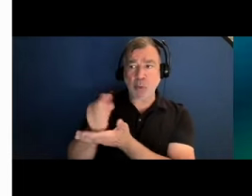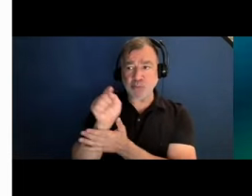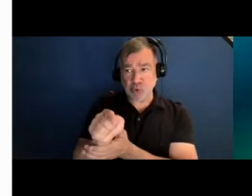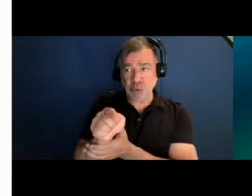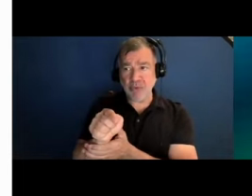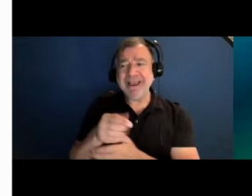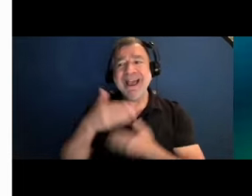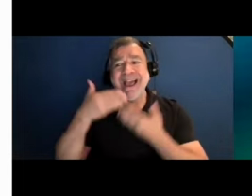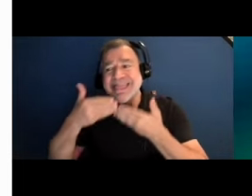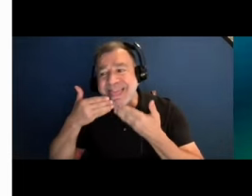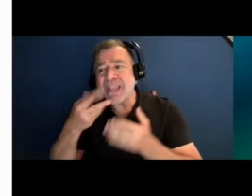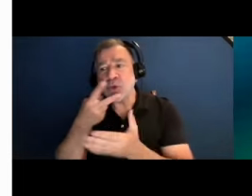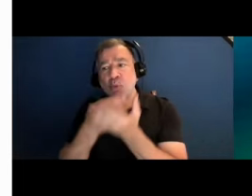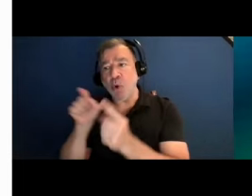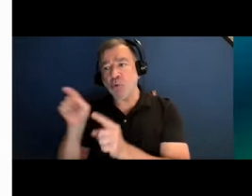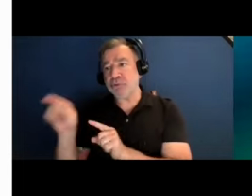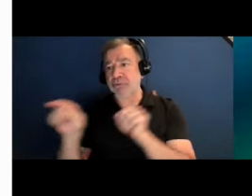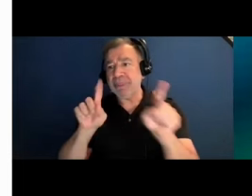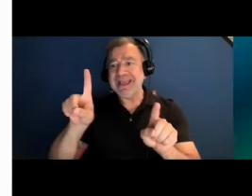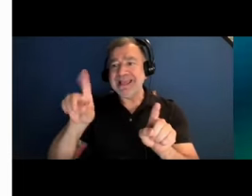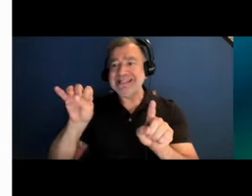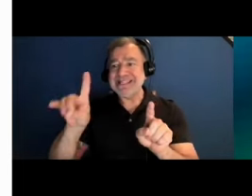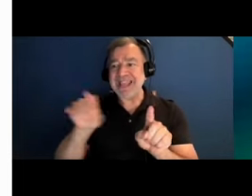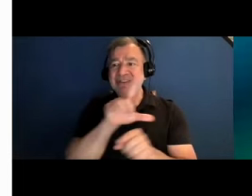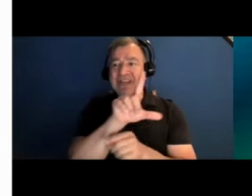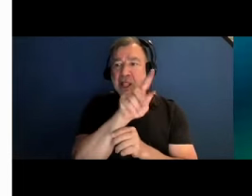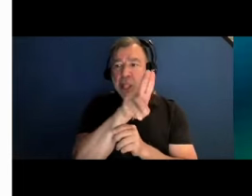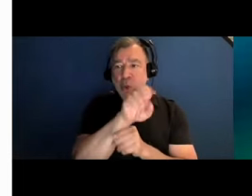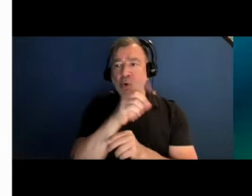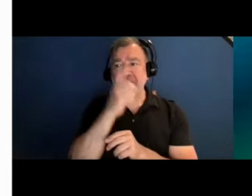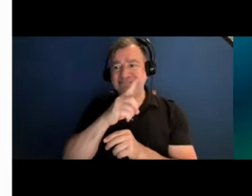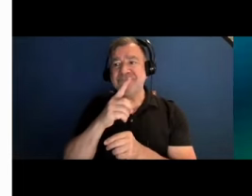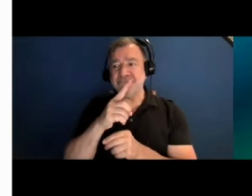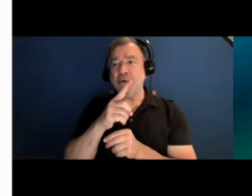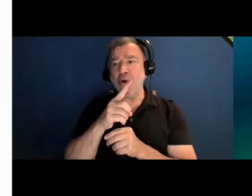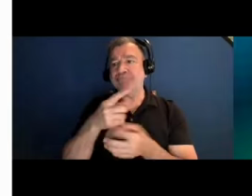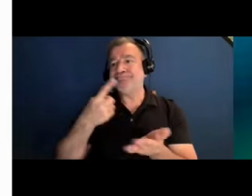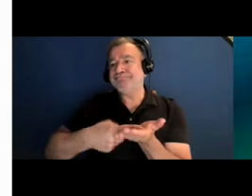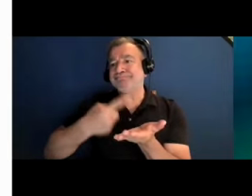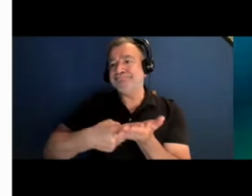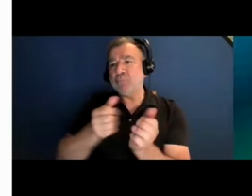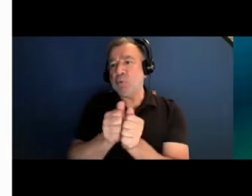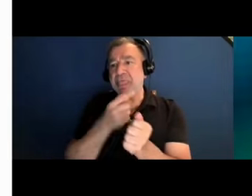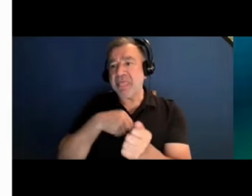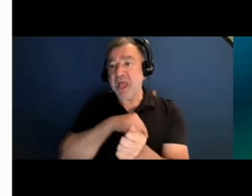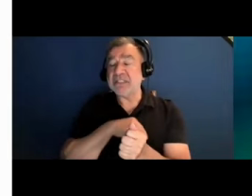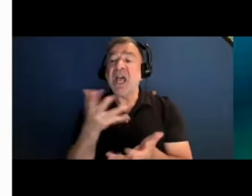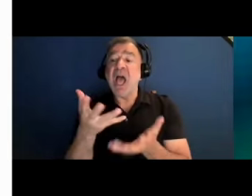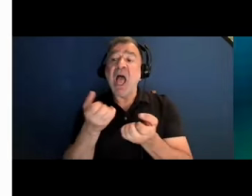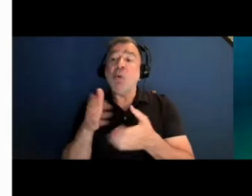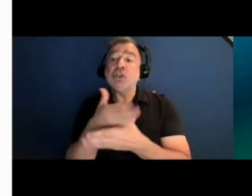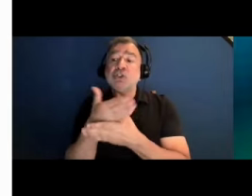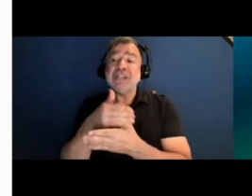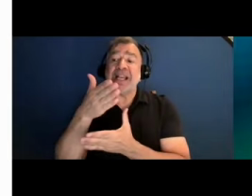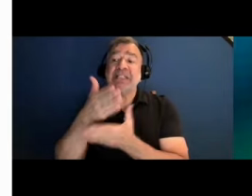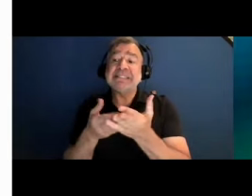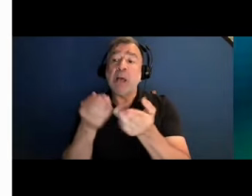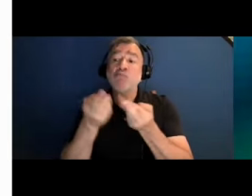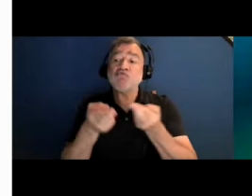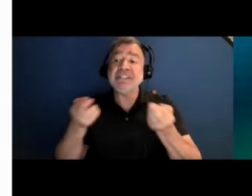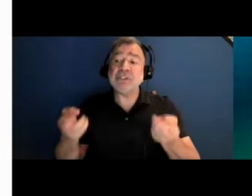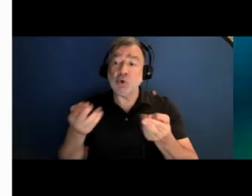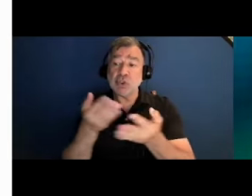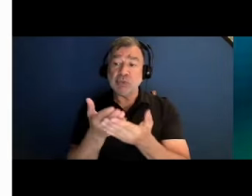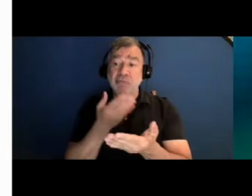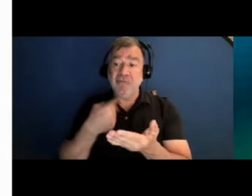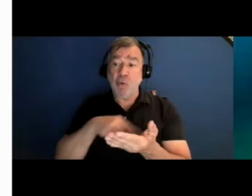to our attention. I do want to share a couple of Able NRC resources before we finish